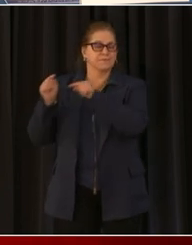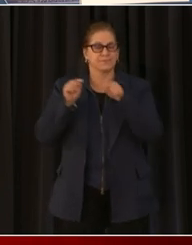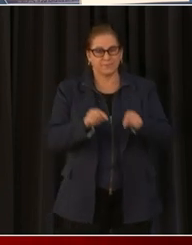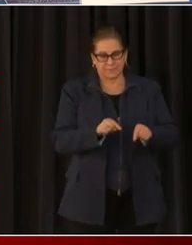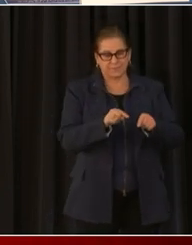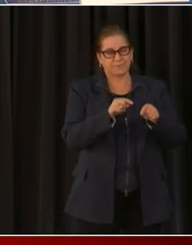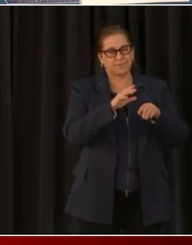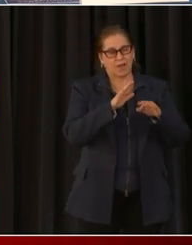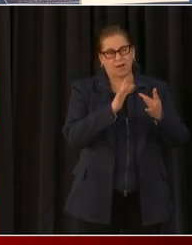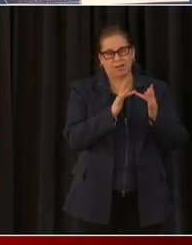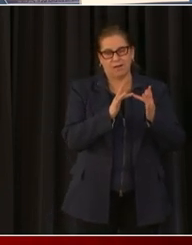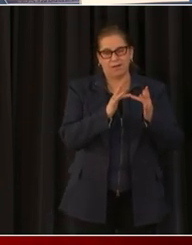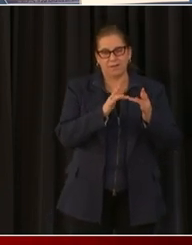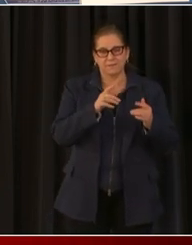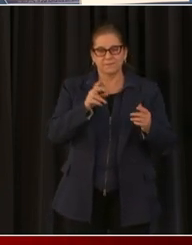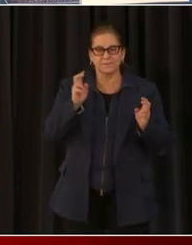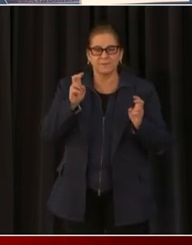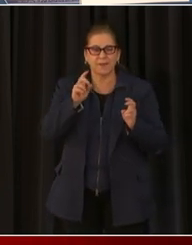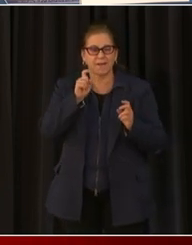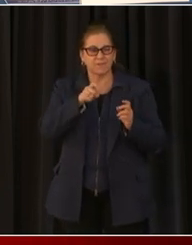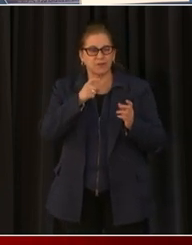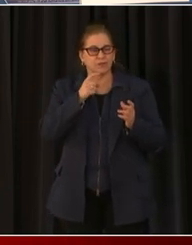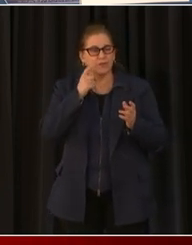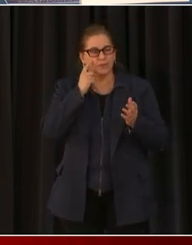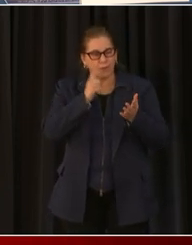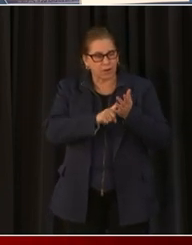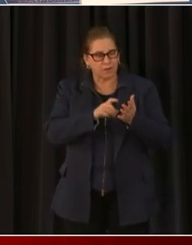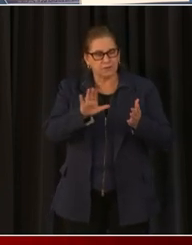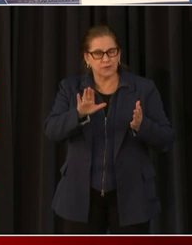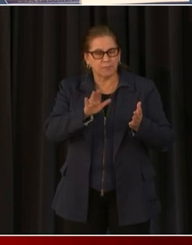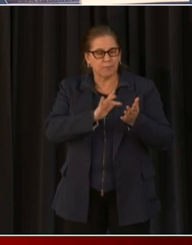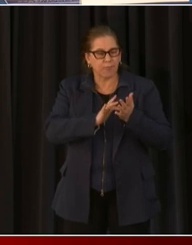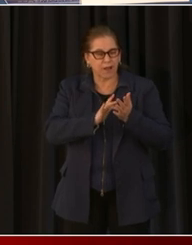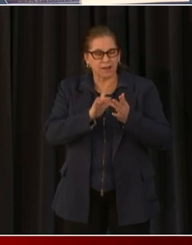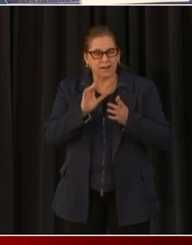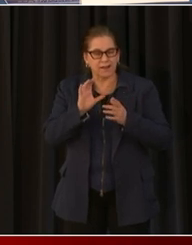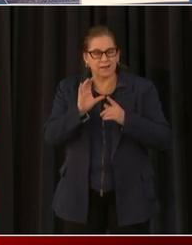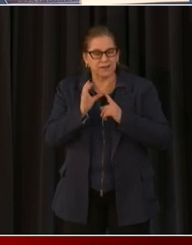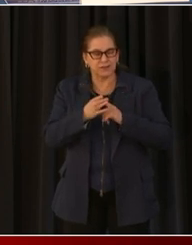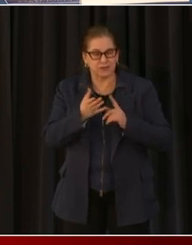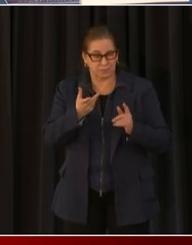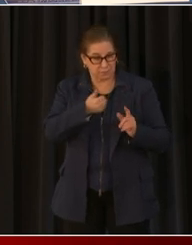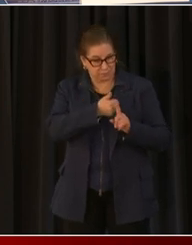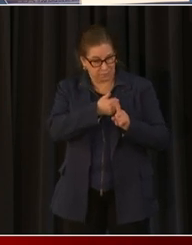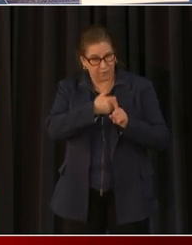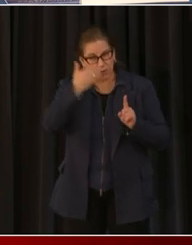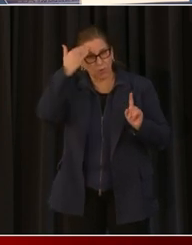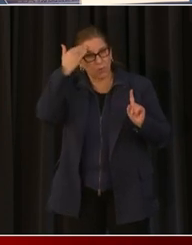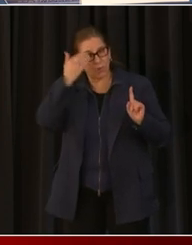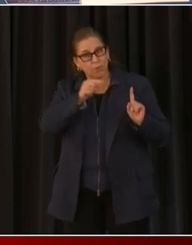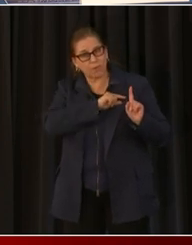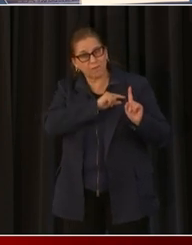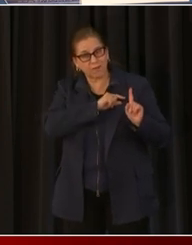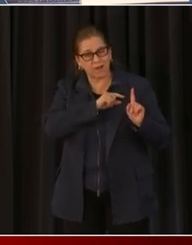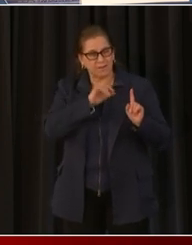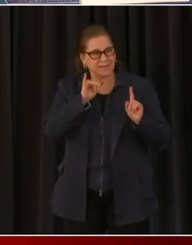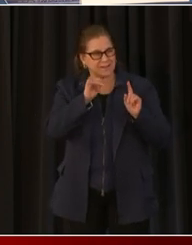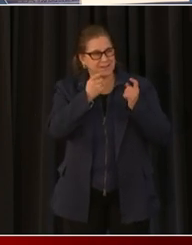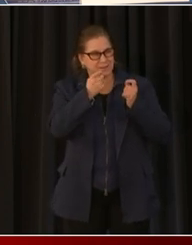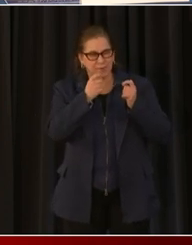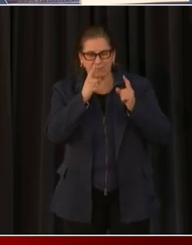medical condition. So I know we continue to receive questions about that. This is the list of qualifying medical conditions. Be happy to